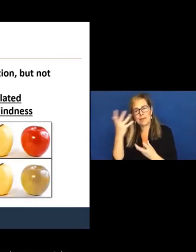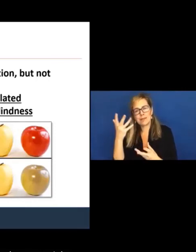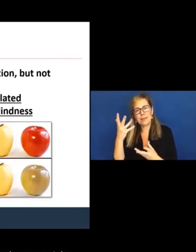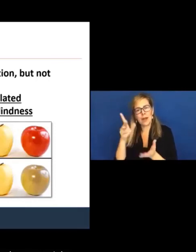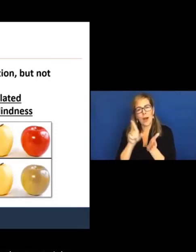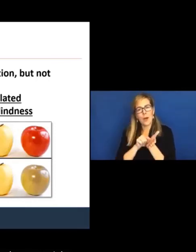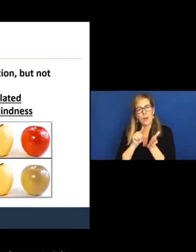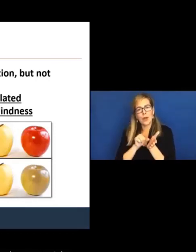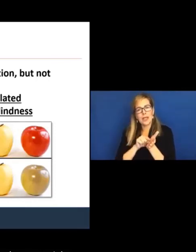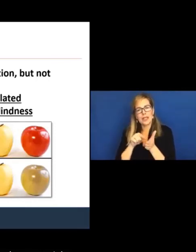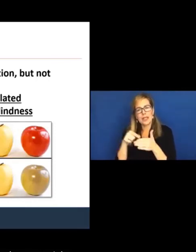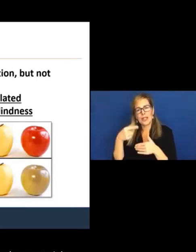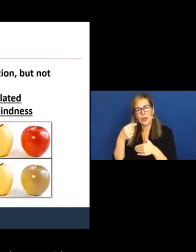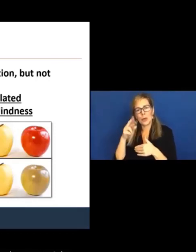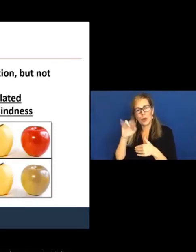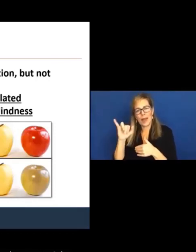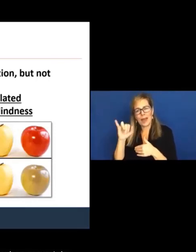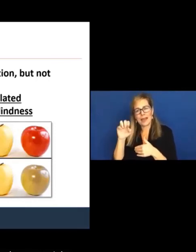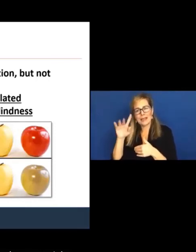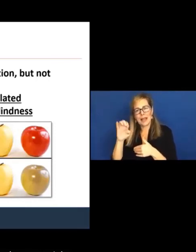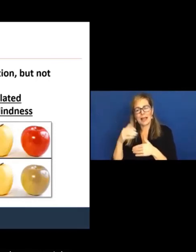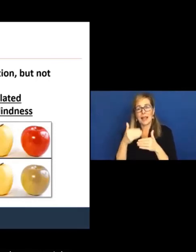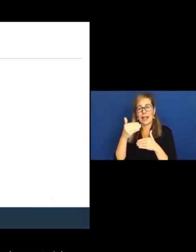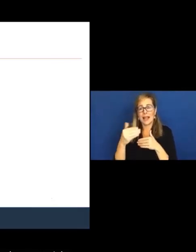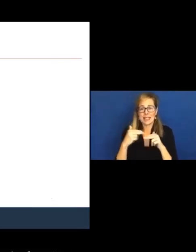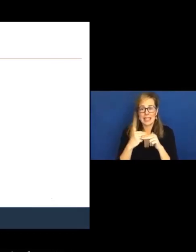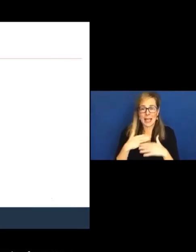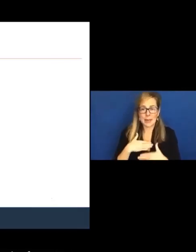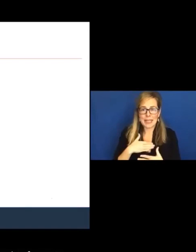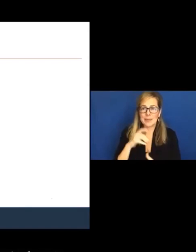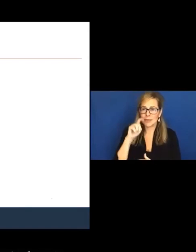grayscale. Next slide, please.